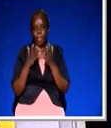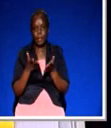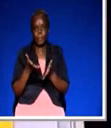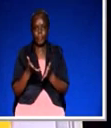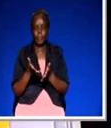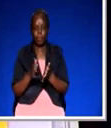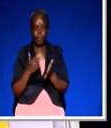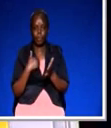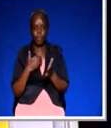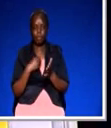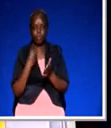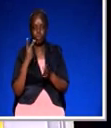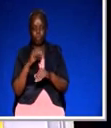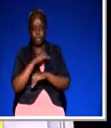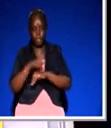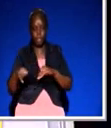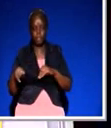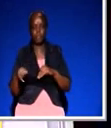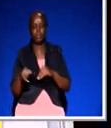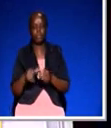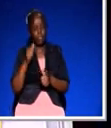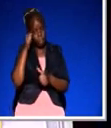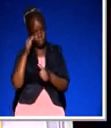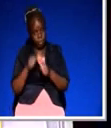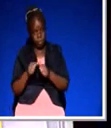Now, we have two lines, and remember,